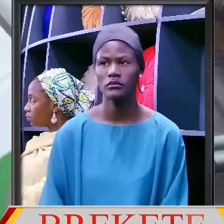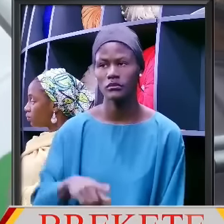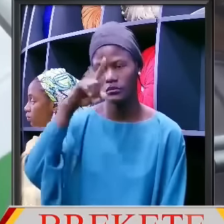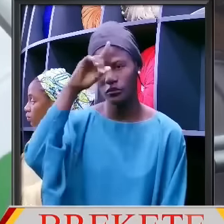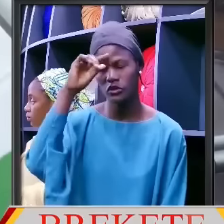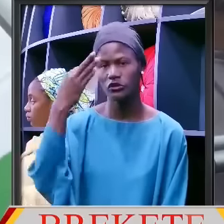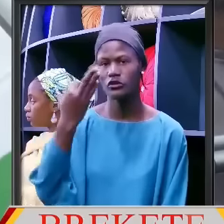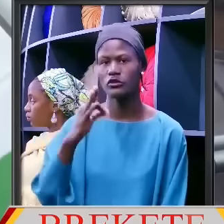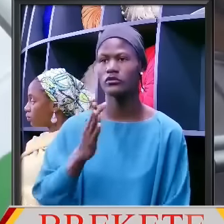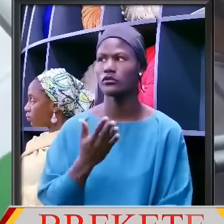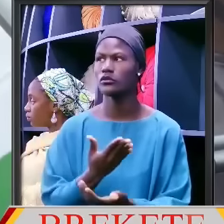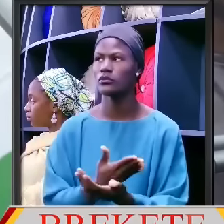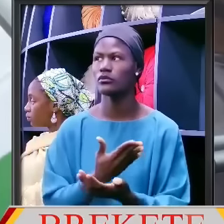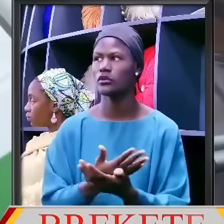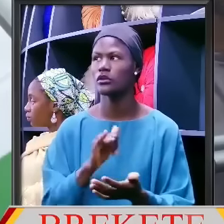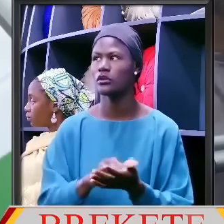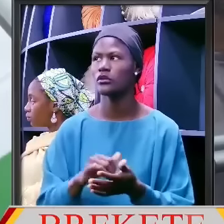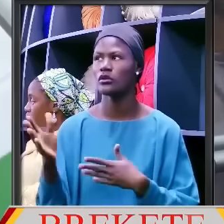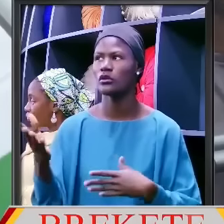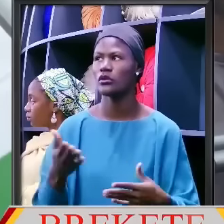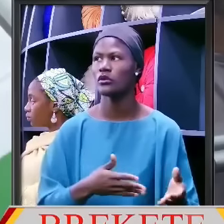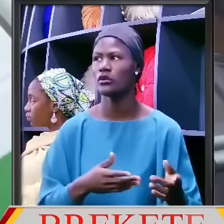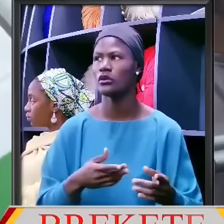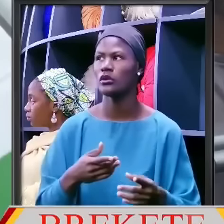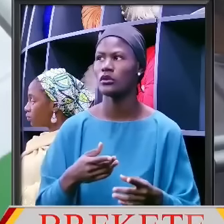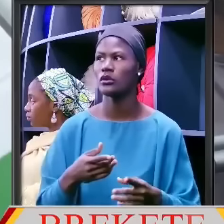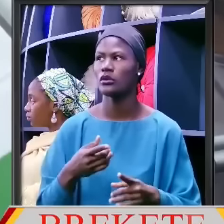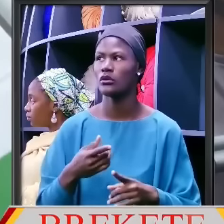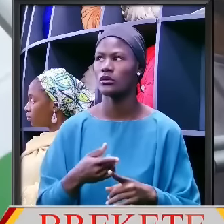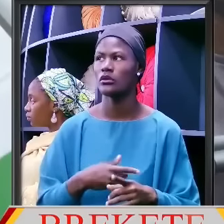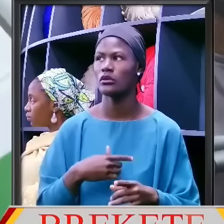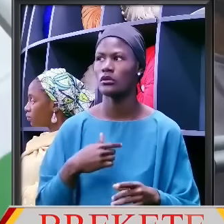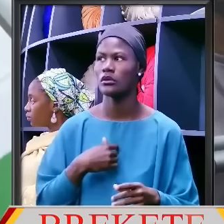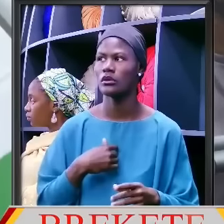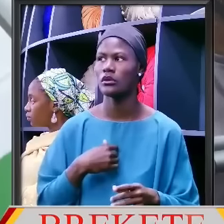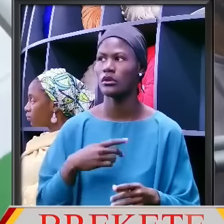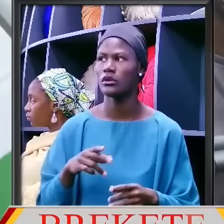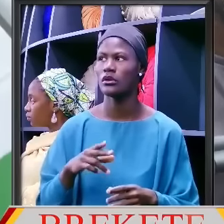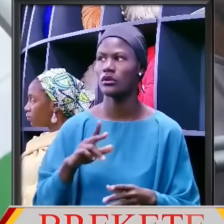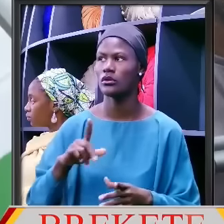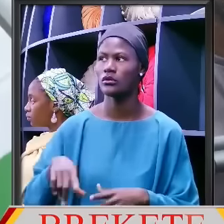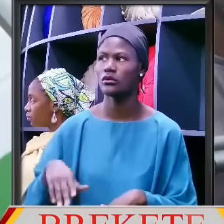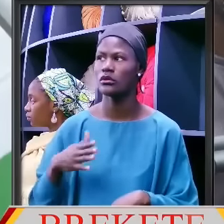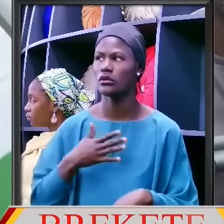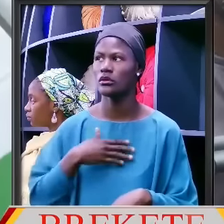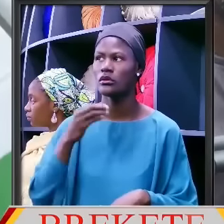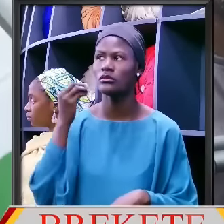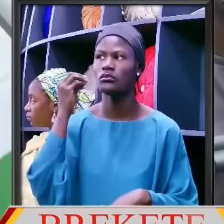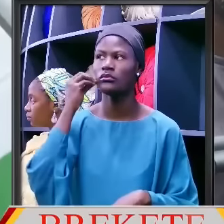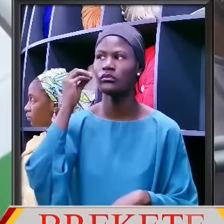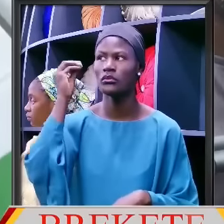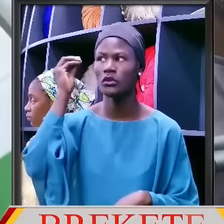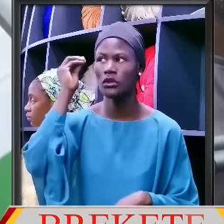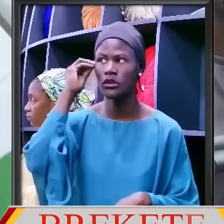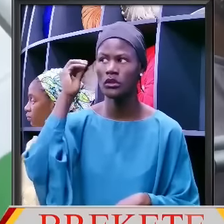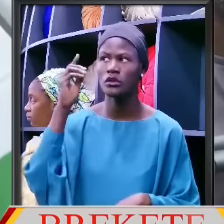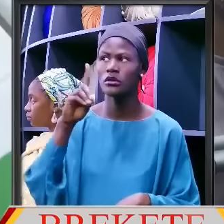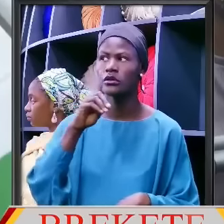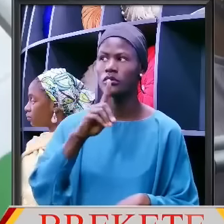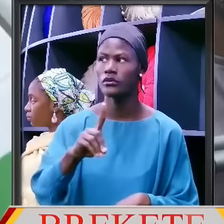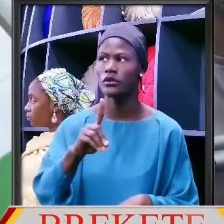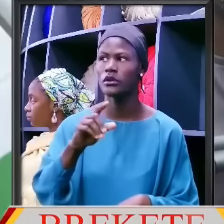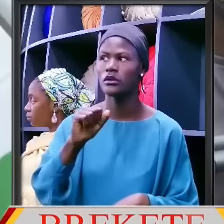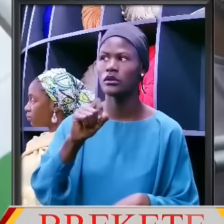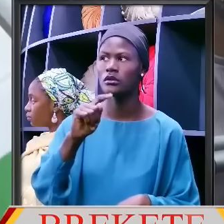because of the money he collected from me, I lose my house in at First Ark. I lose my house at First Ark,